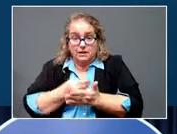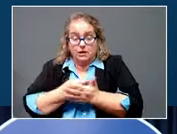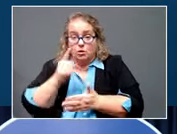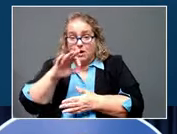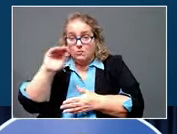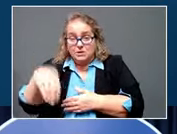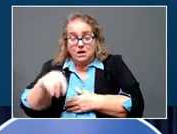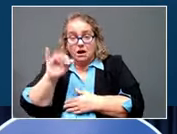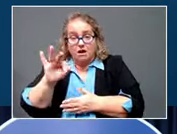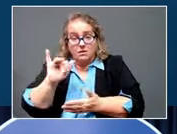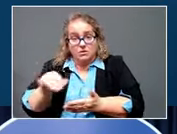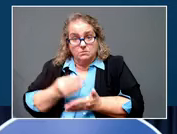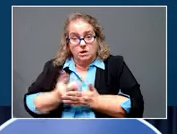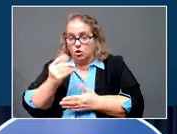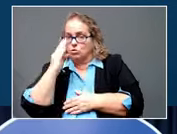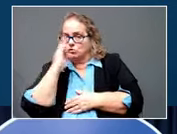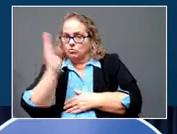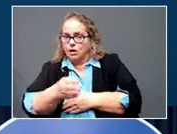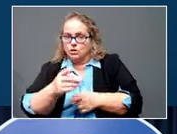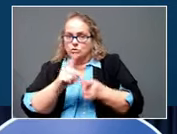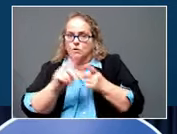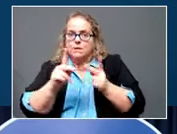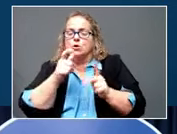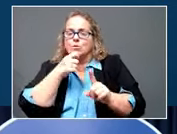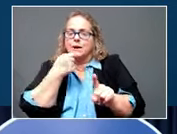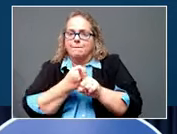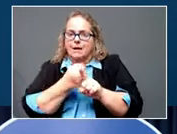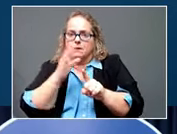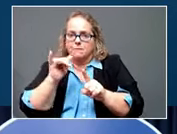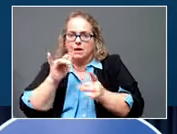those directly impacted by the storm, and it's